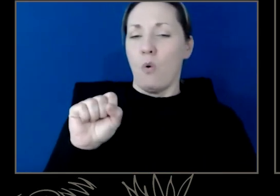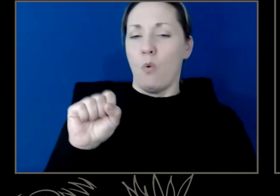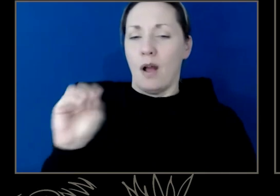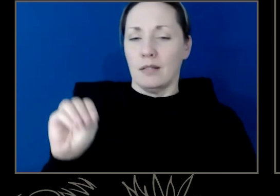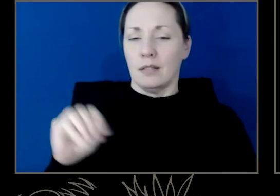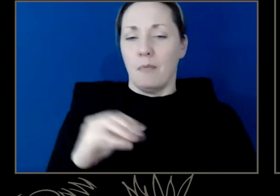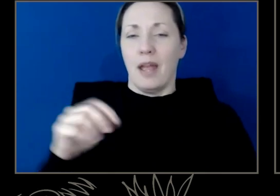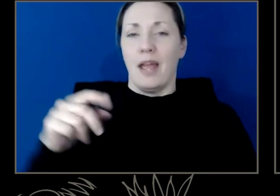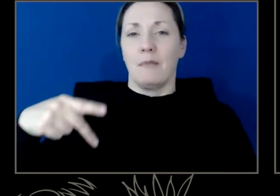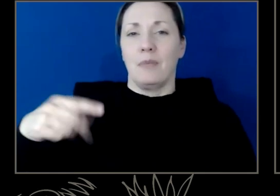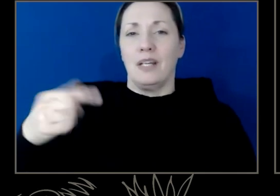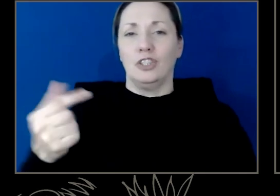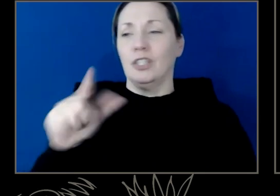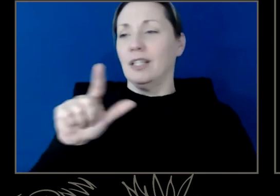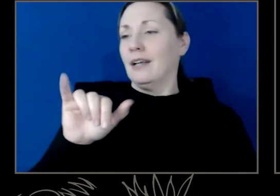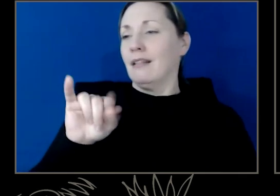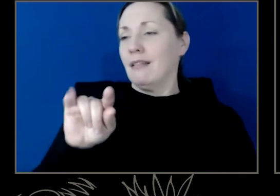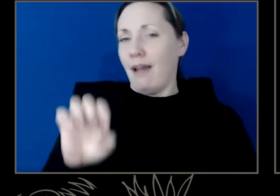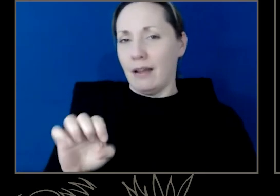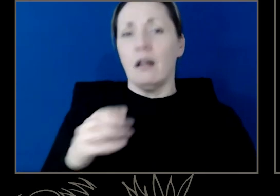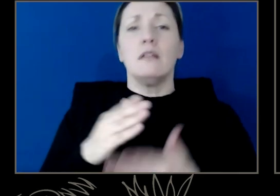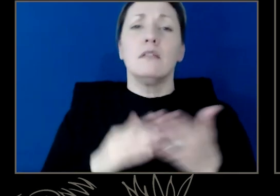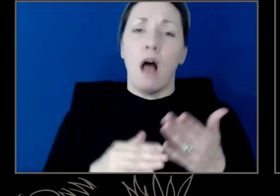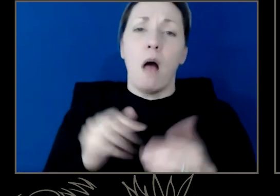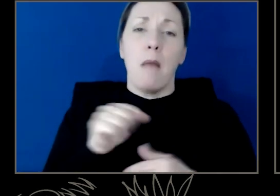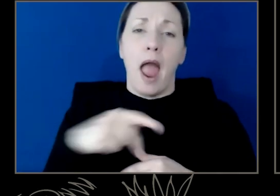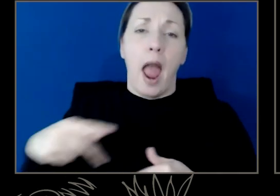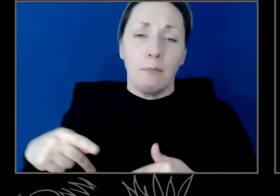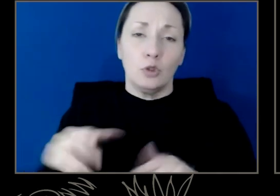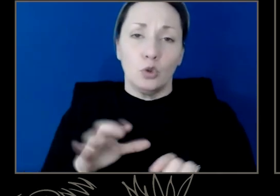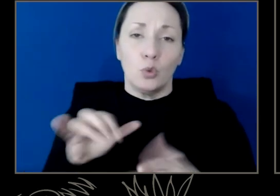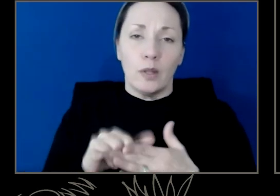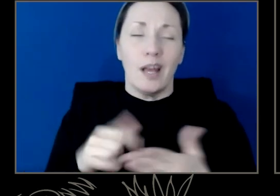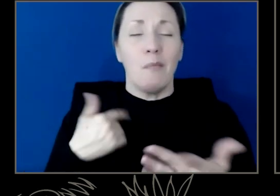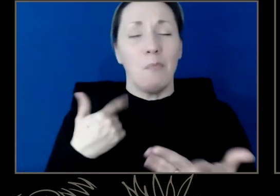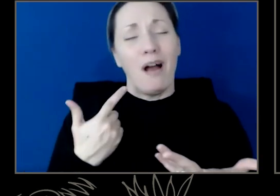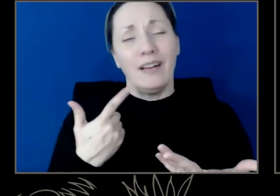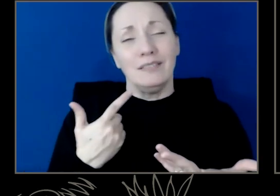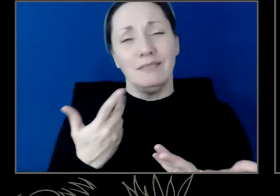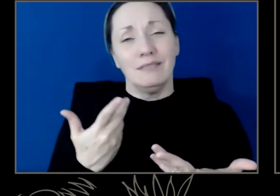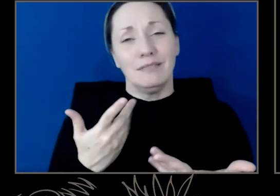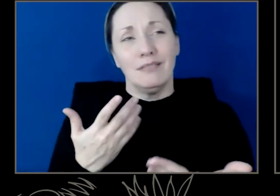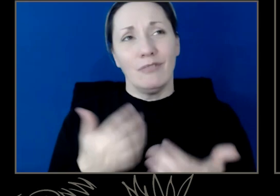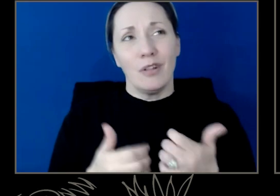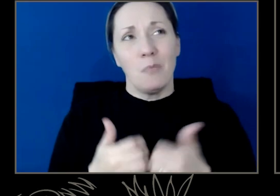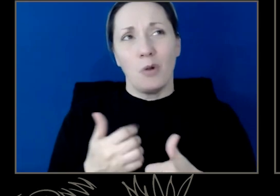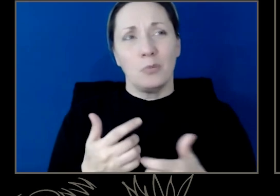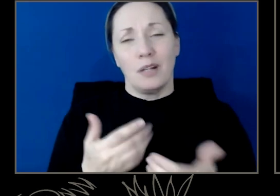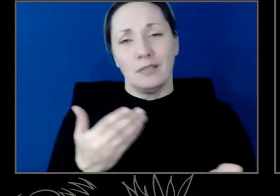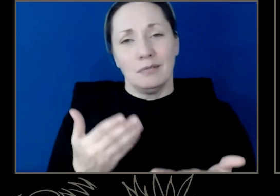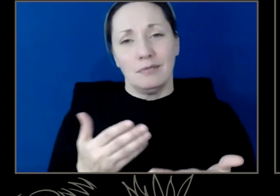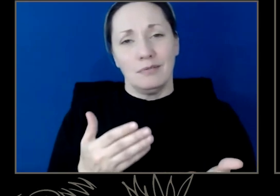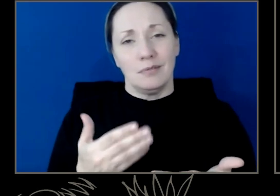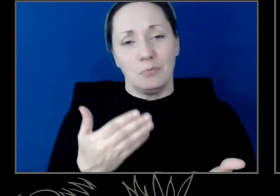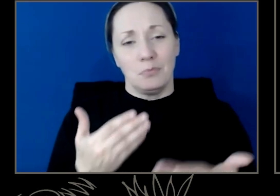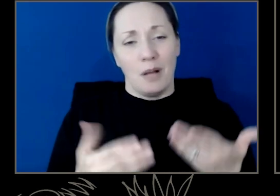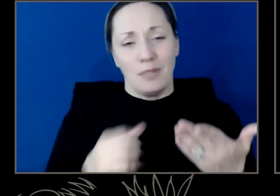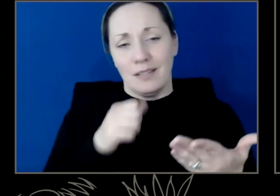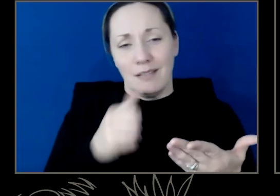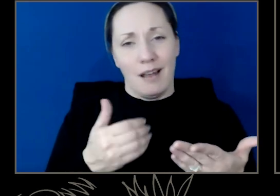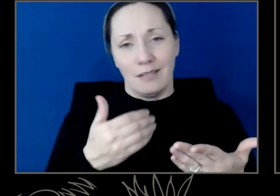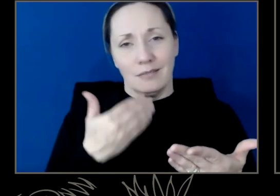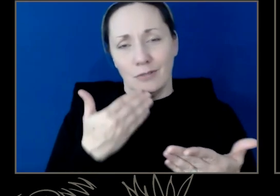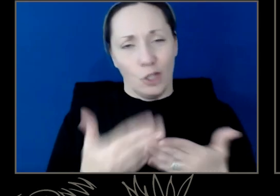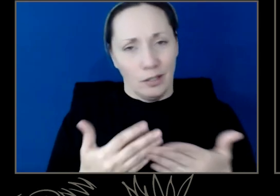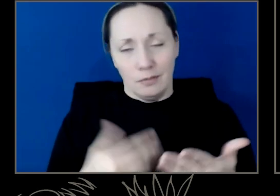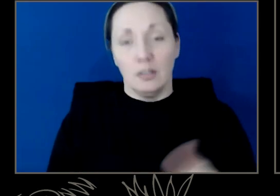And yeah, some apps are doing that, but for the most part, it's a stretch, right? So we're not going to get rid of backends,